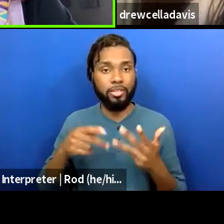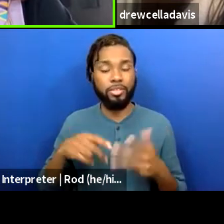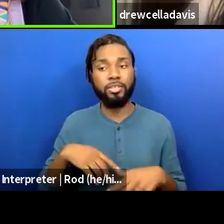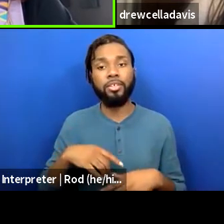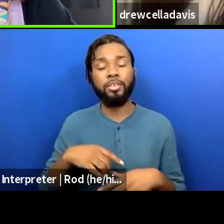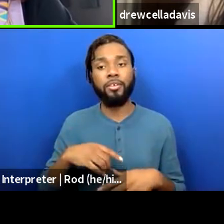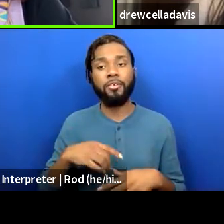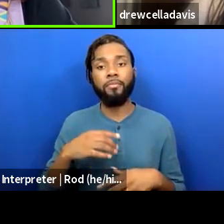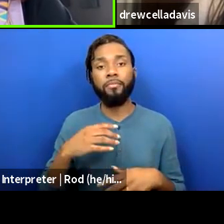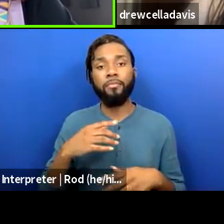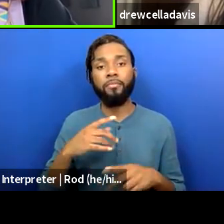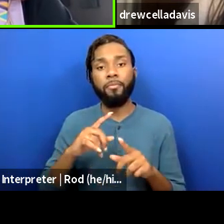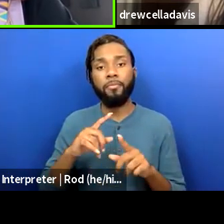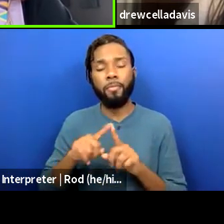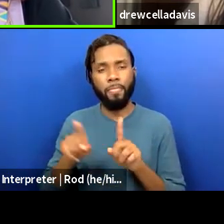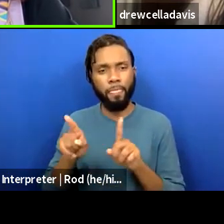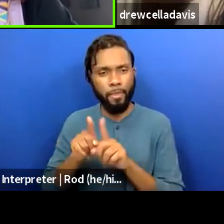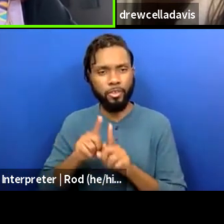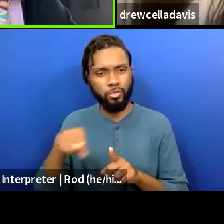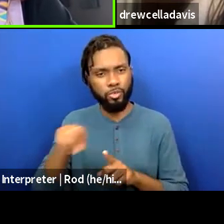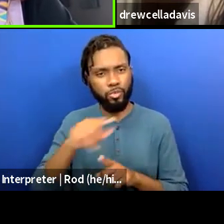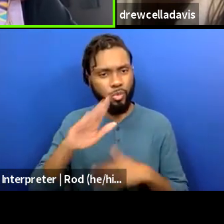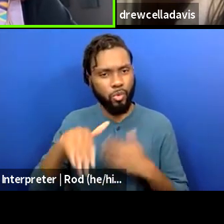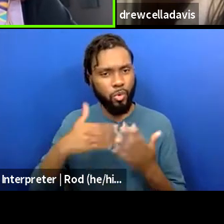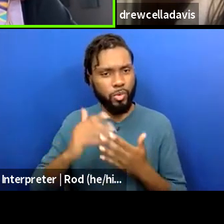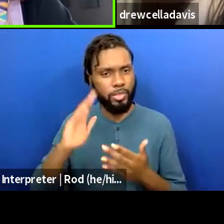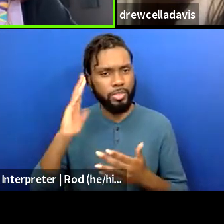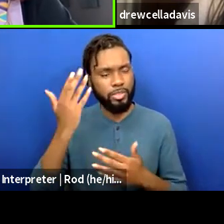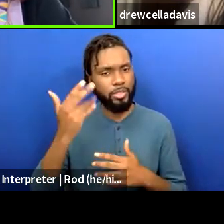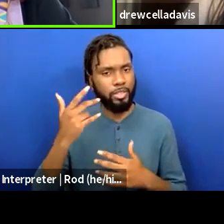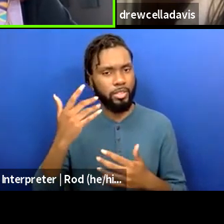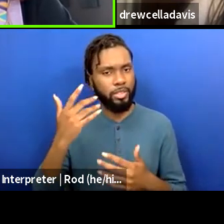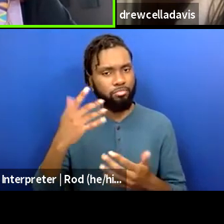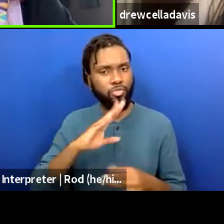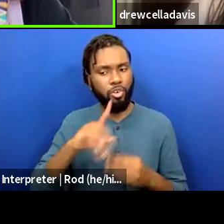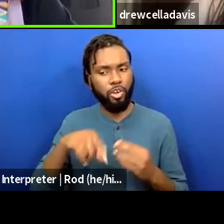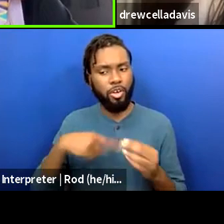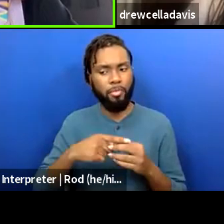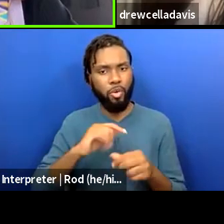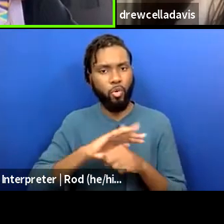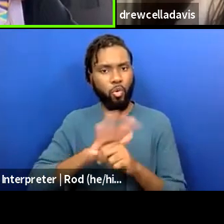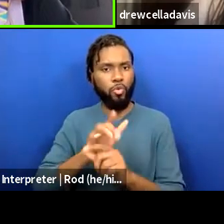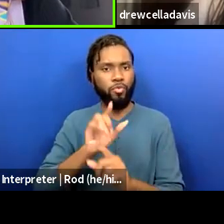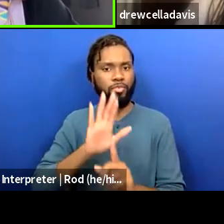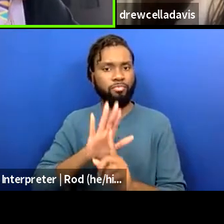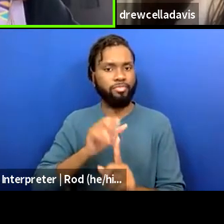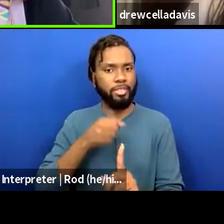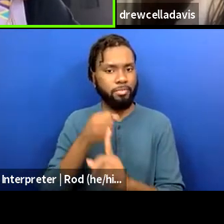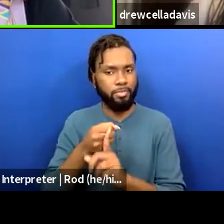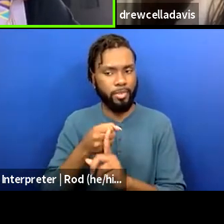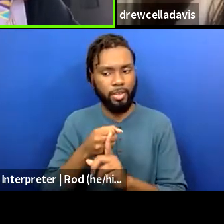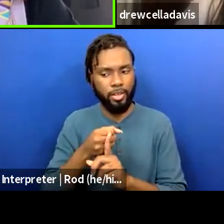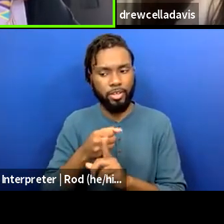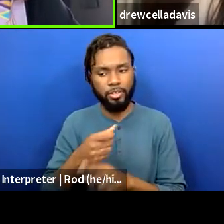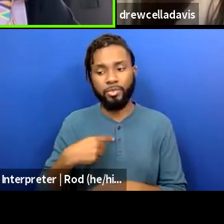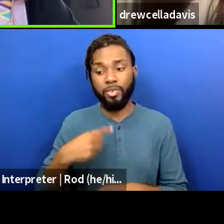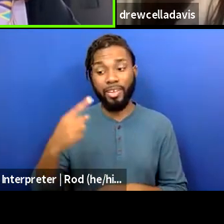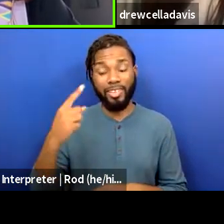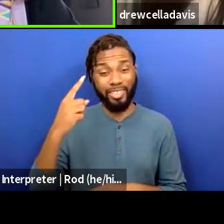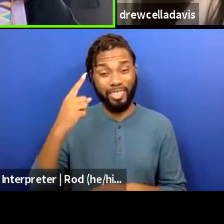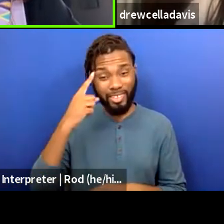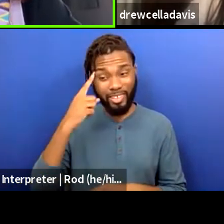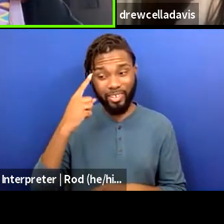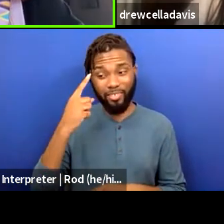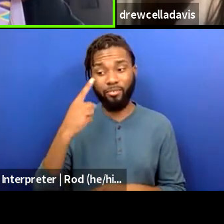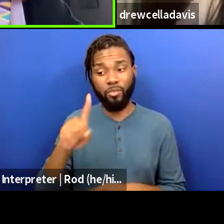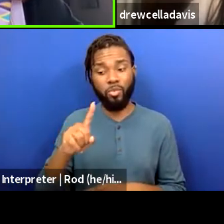But in addition, you all seem to touch on the impact of COVID as well. And I think for kind